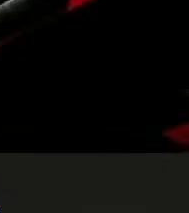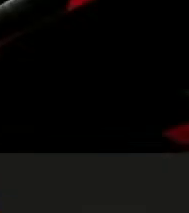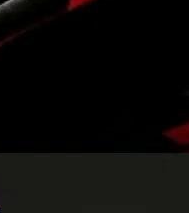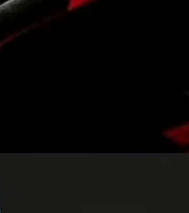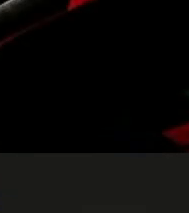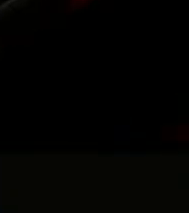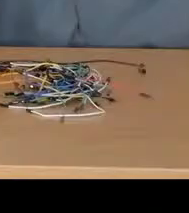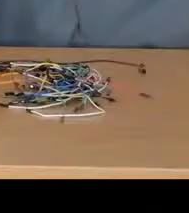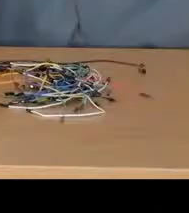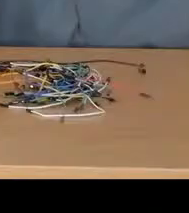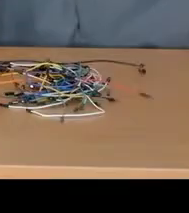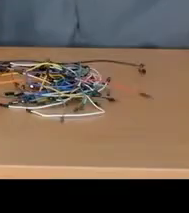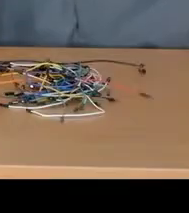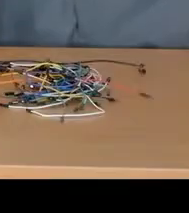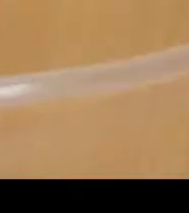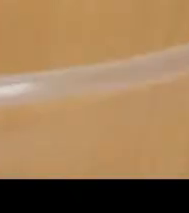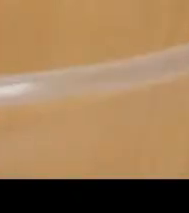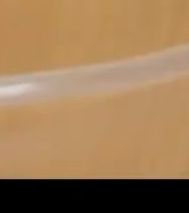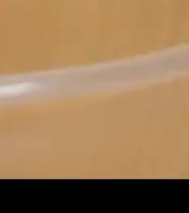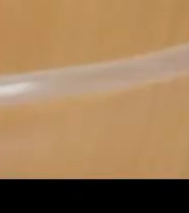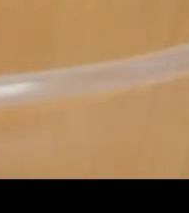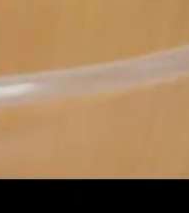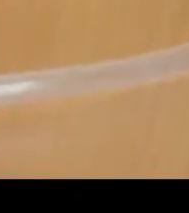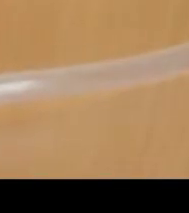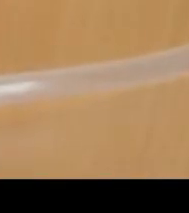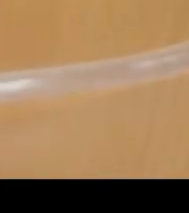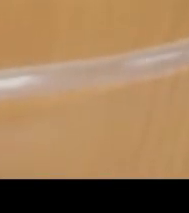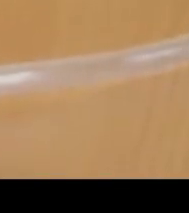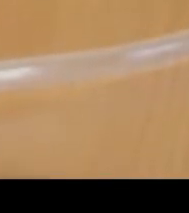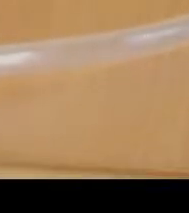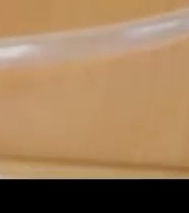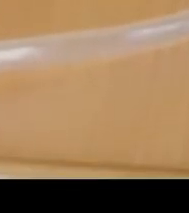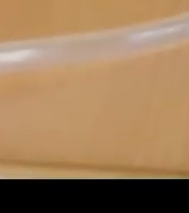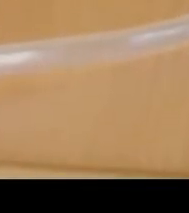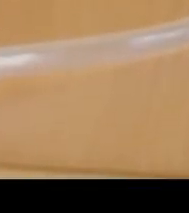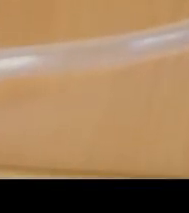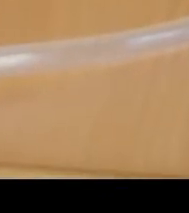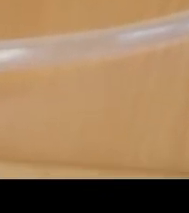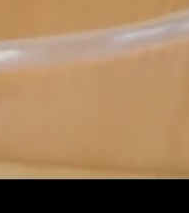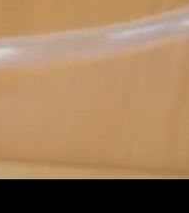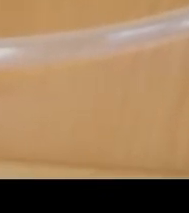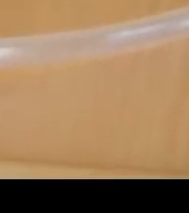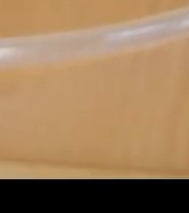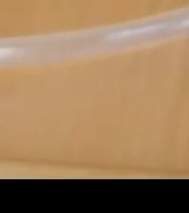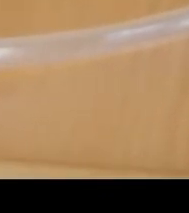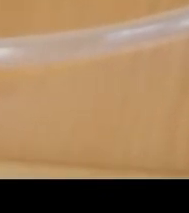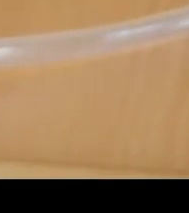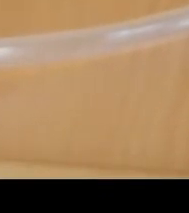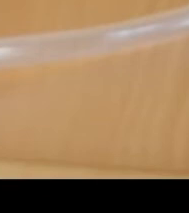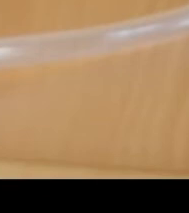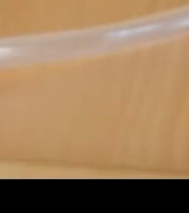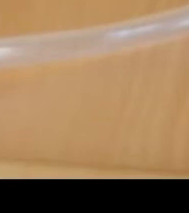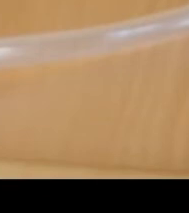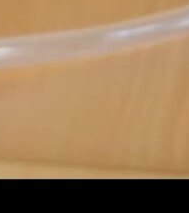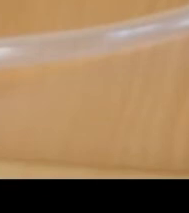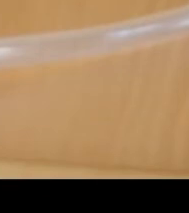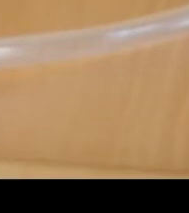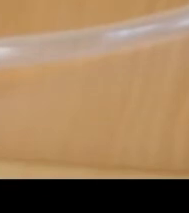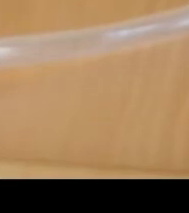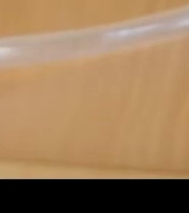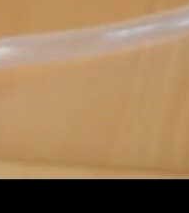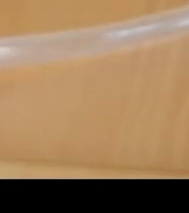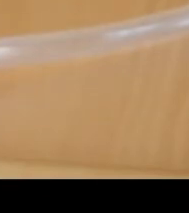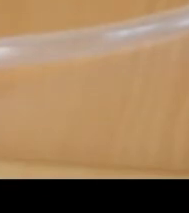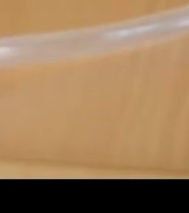Extinguisher, is an automated automobile which extinguishes fire. So we followed